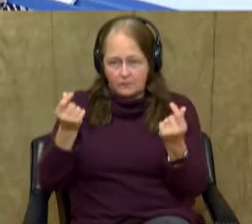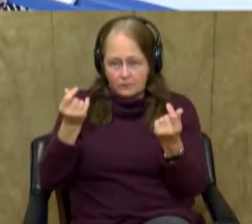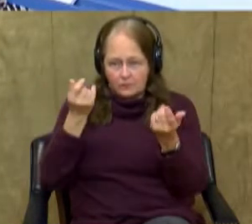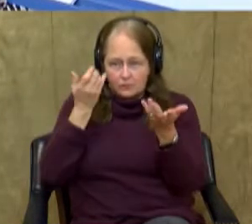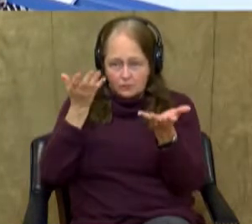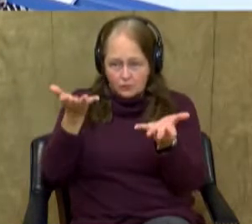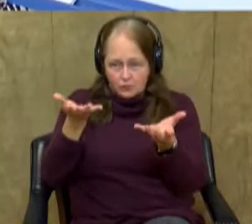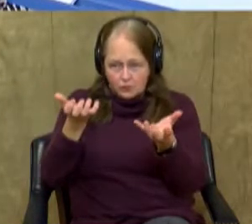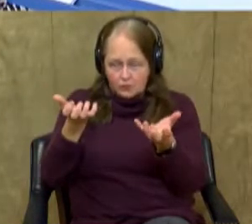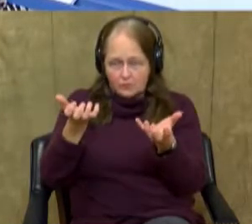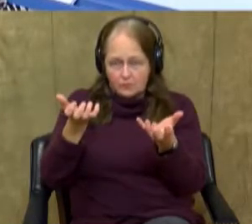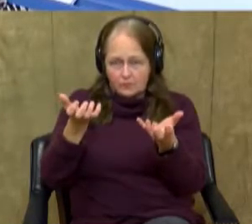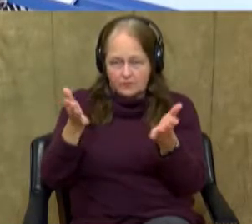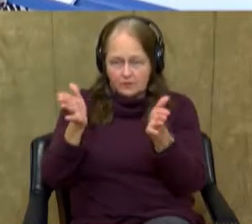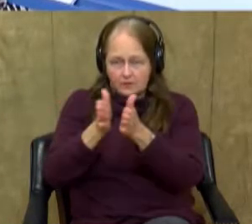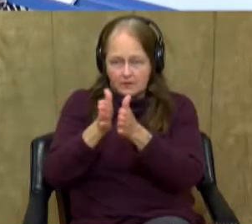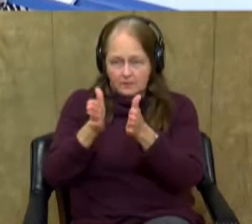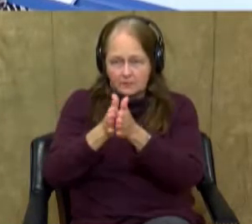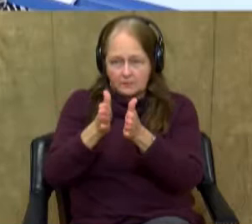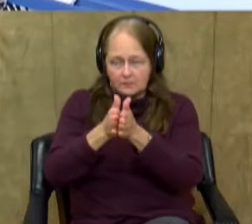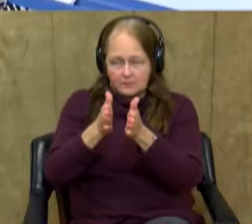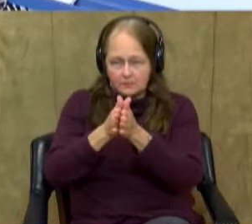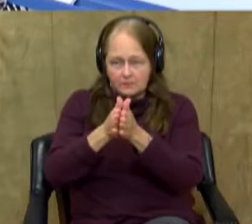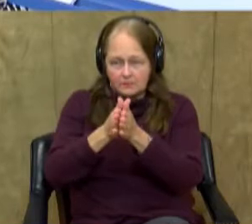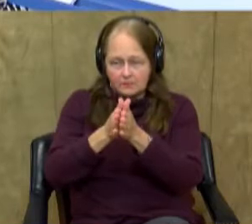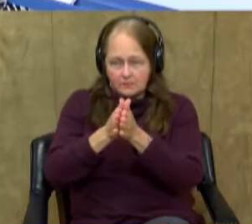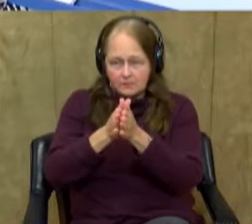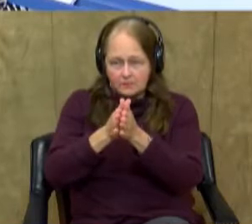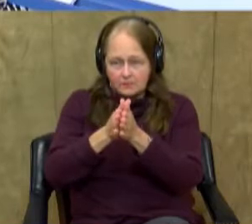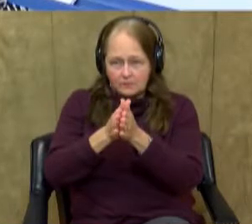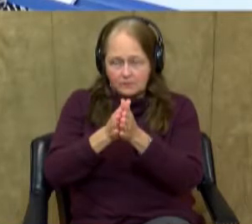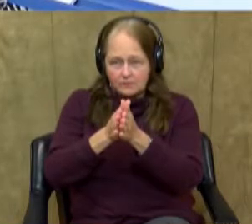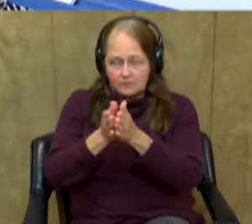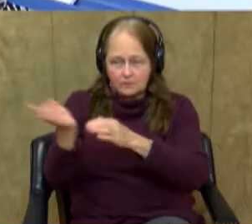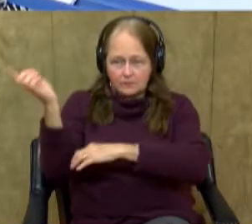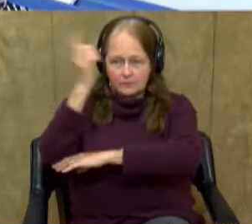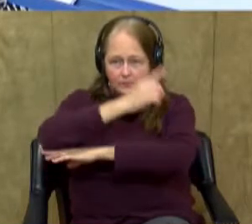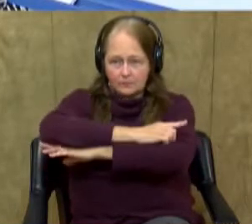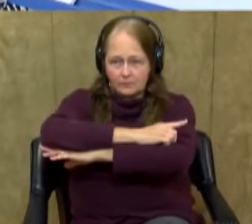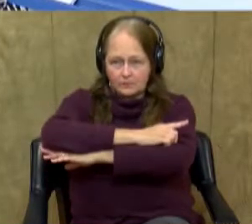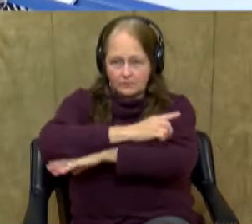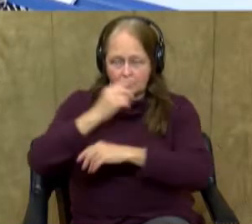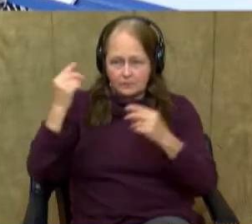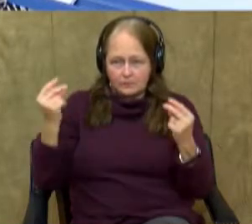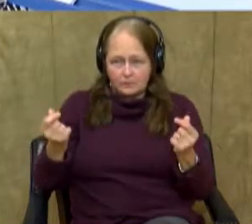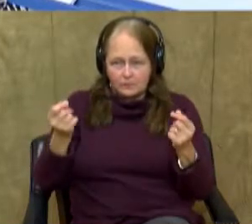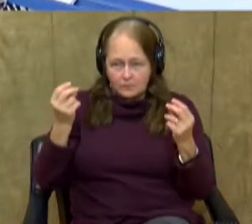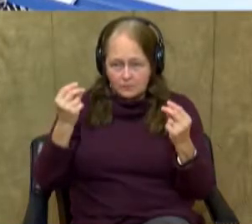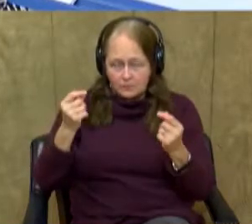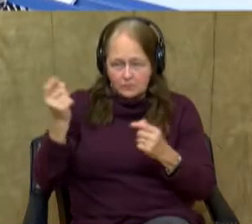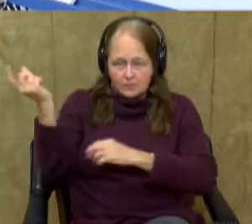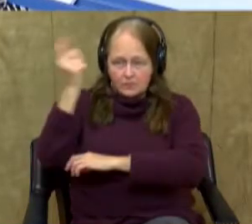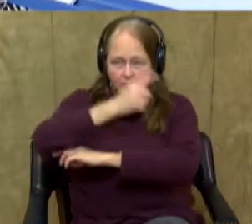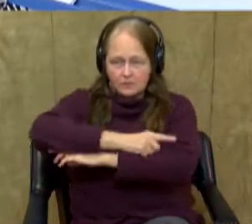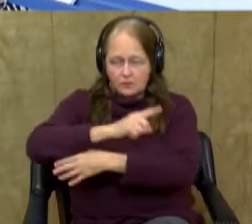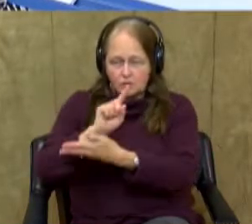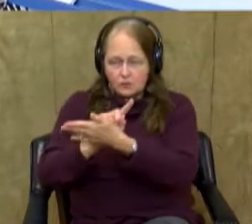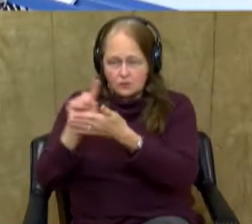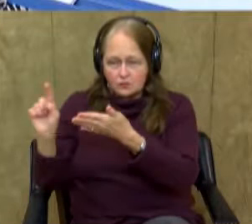can't snap, then you can just clap your hands. Ready? Days of the week. Days of the